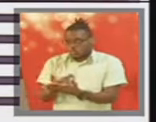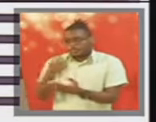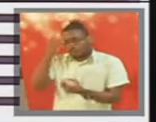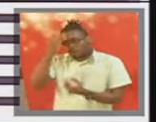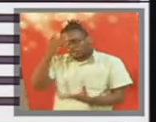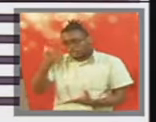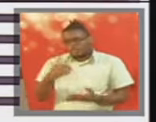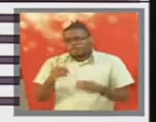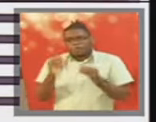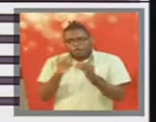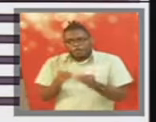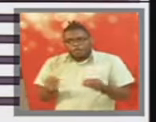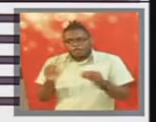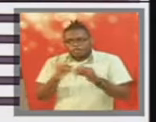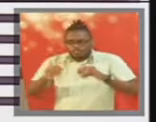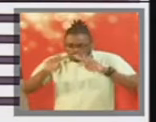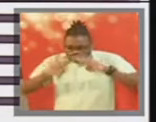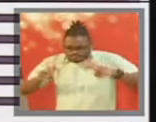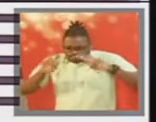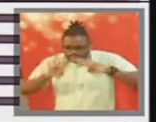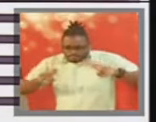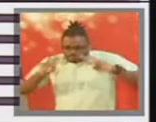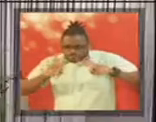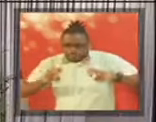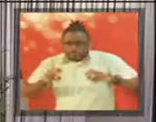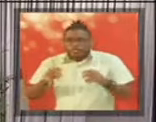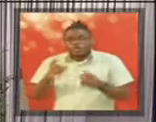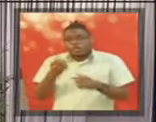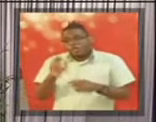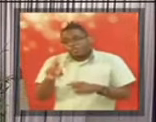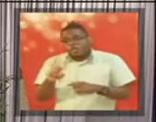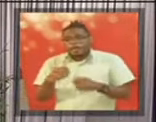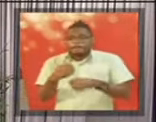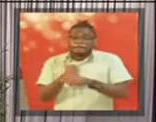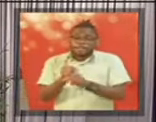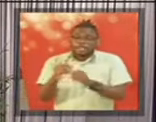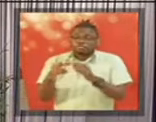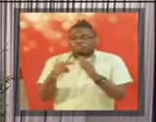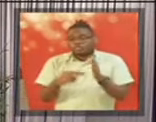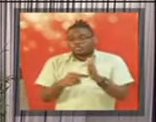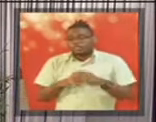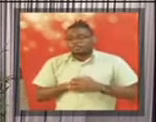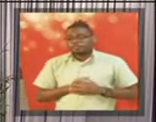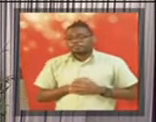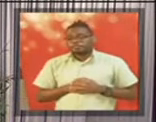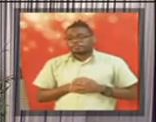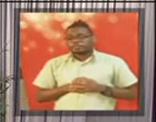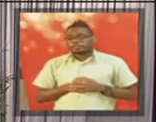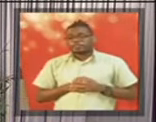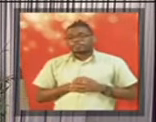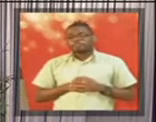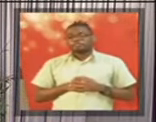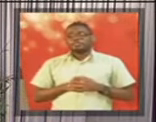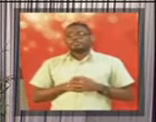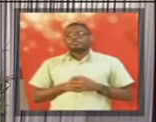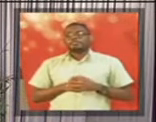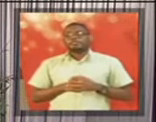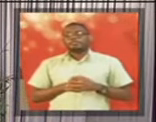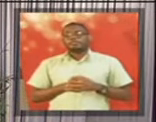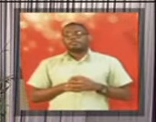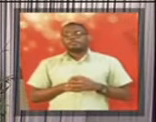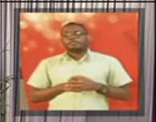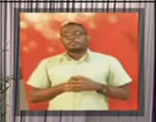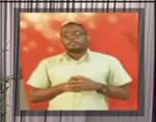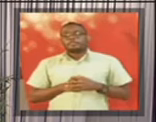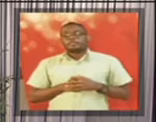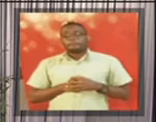data so that we can inform our decisions. Thank you very much, Dr. Hines. And we go into some follow-up questions. I have a question